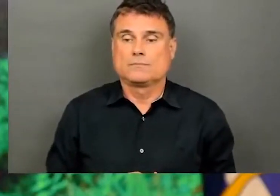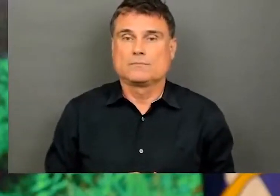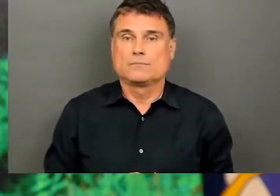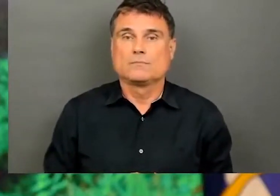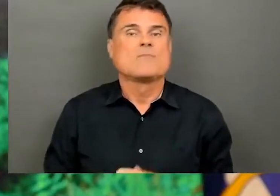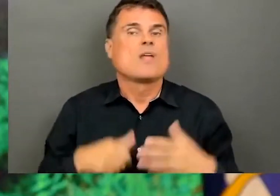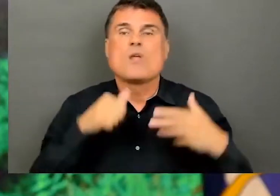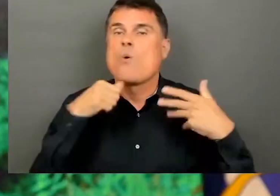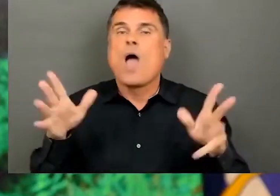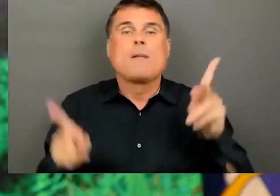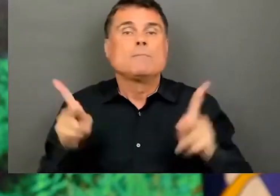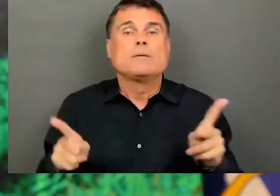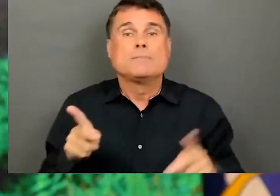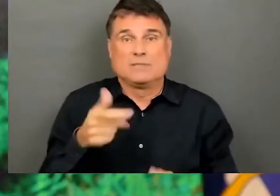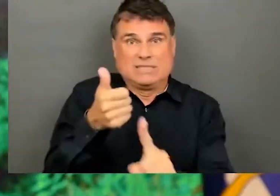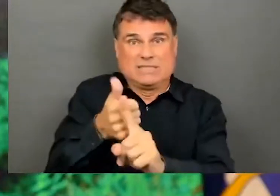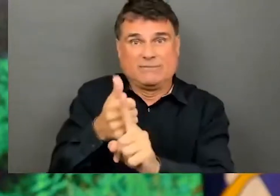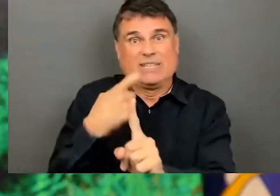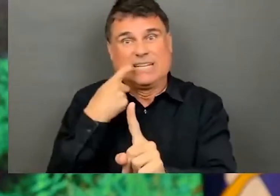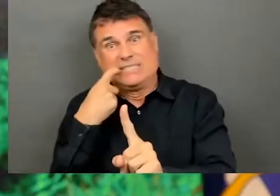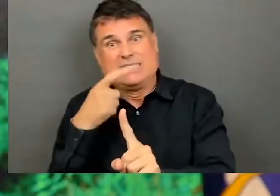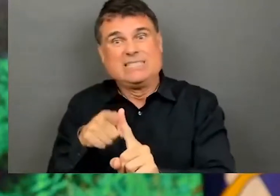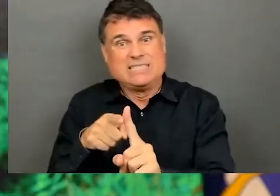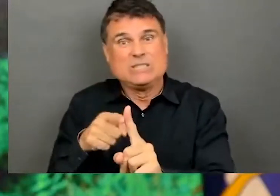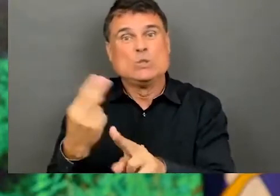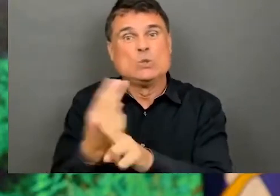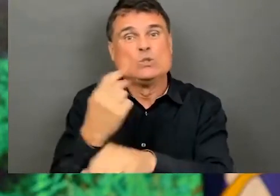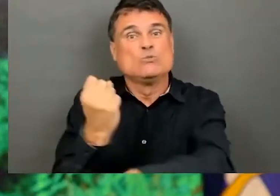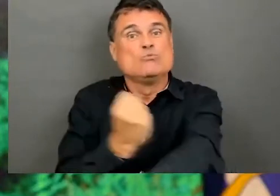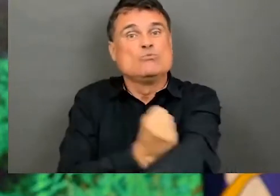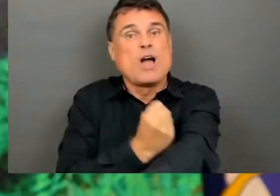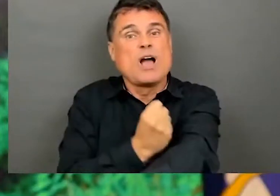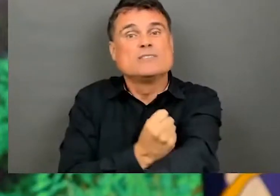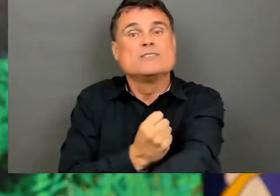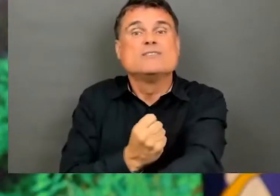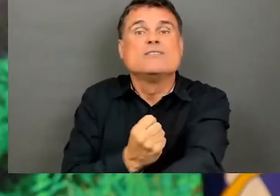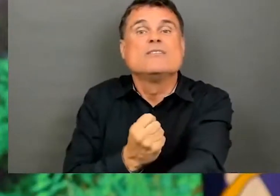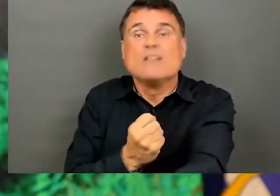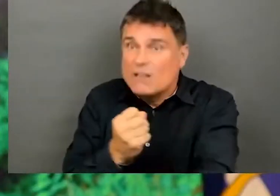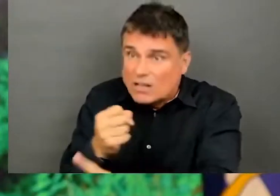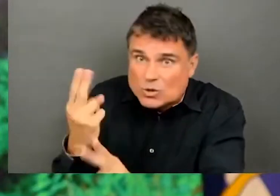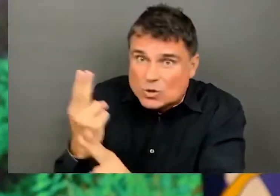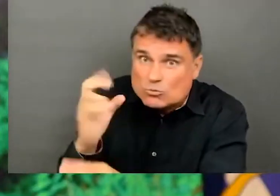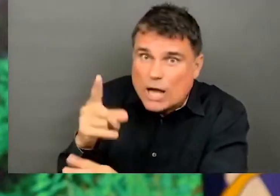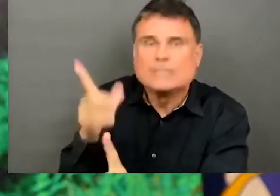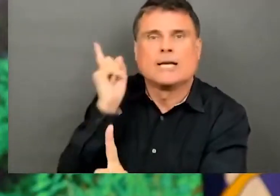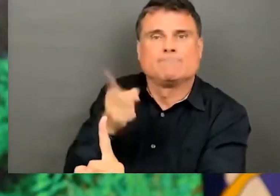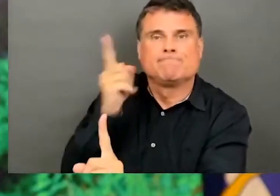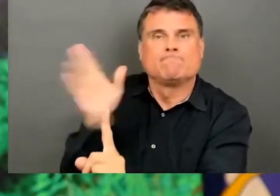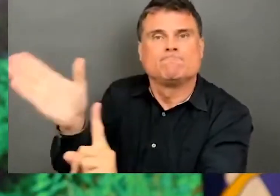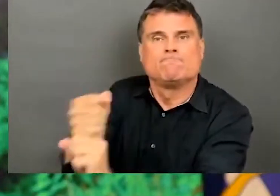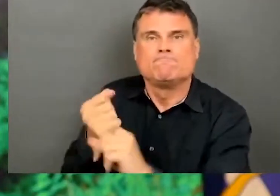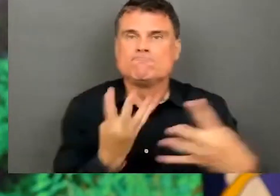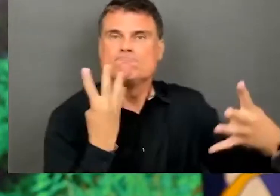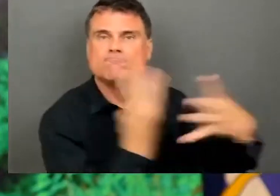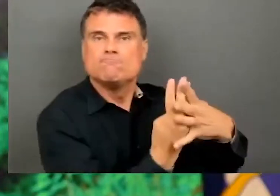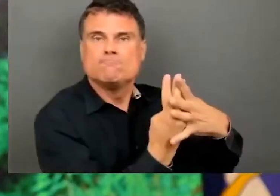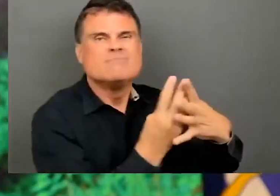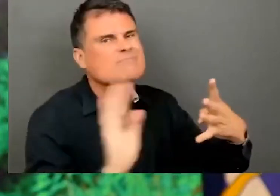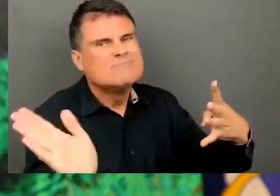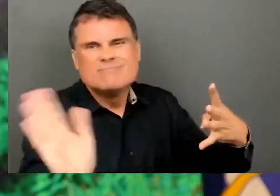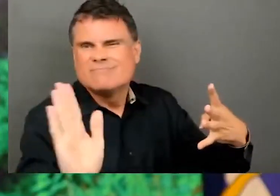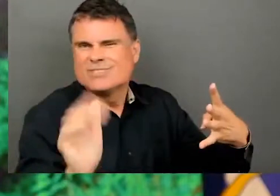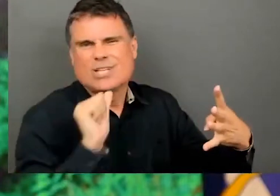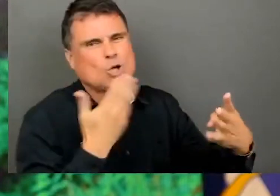has shown us as a community what is possible when we come together to support one another through a